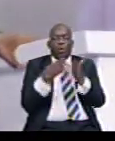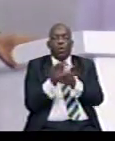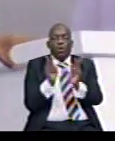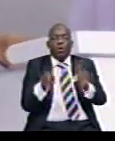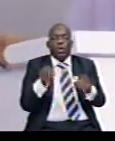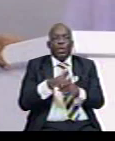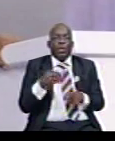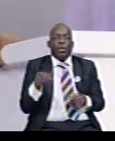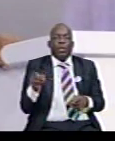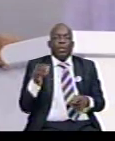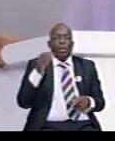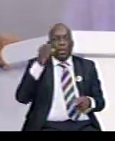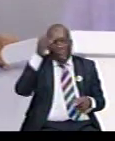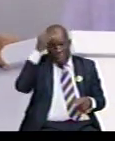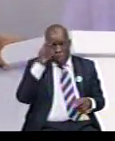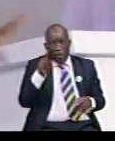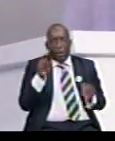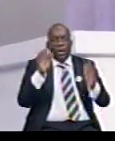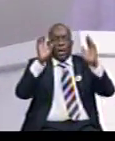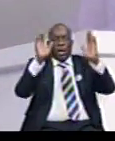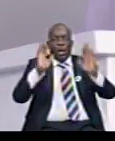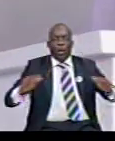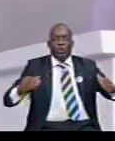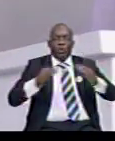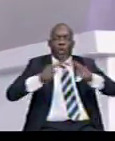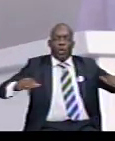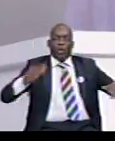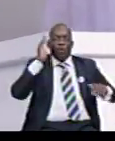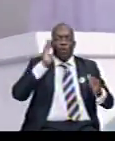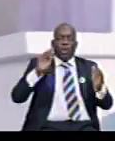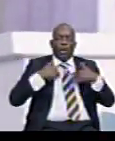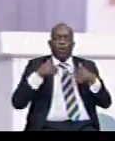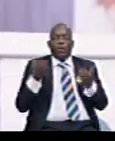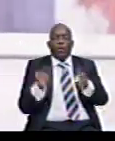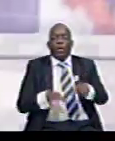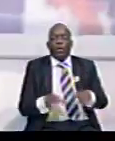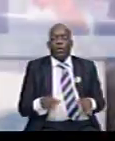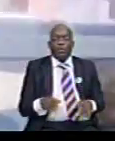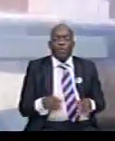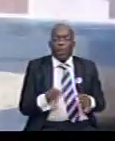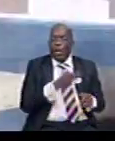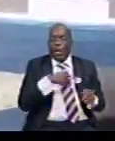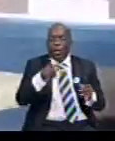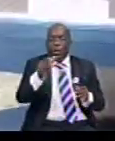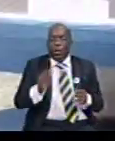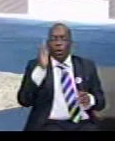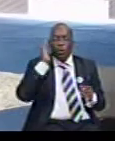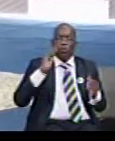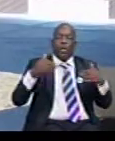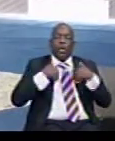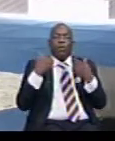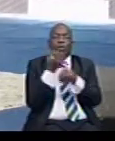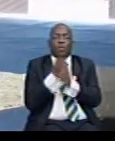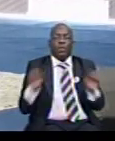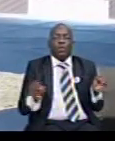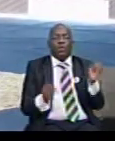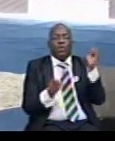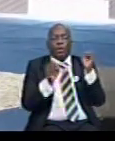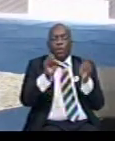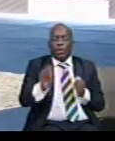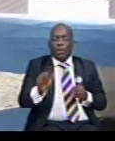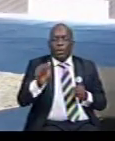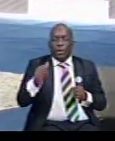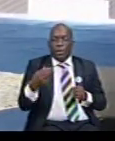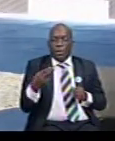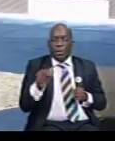brought Sarah out of that house. But this man, Abimelech, accepted the word of